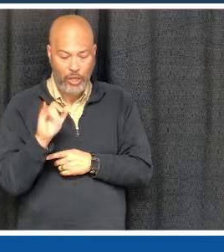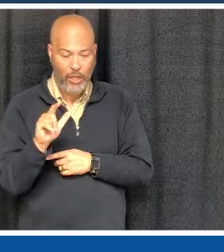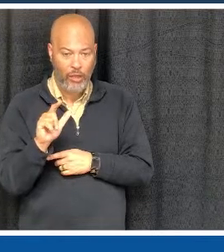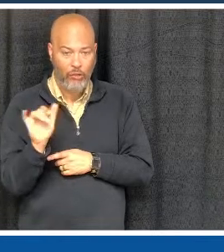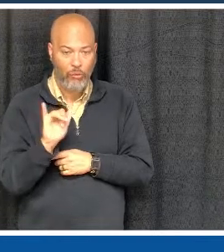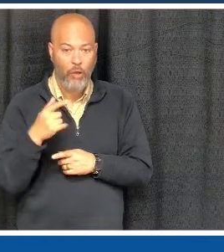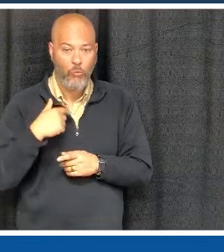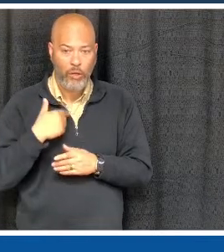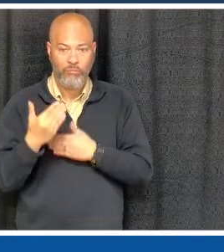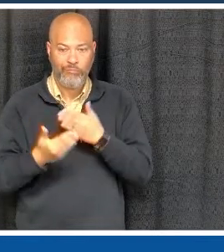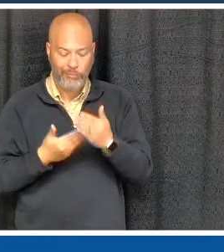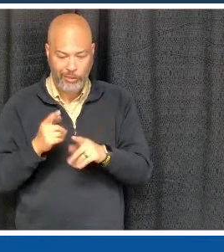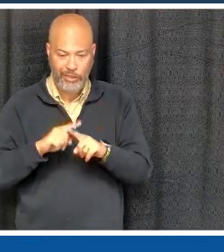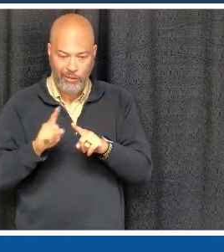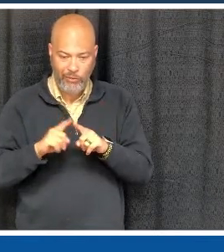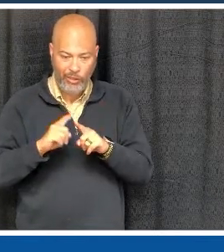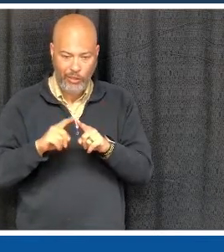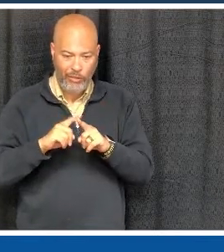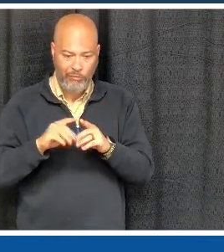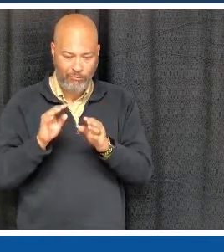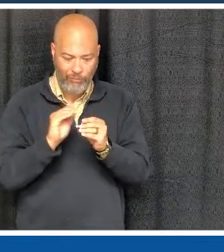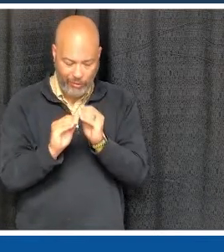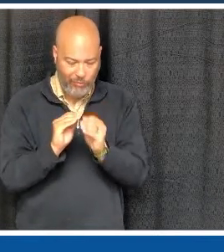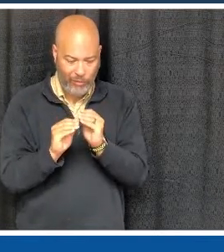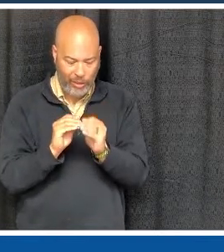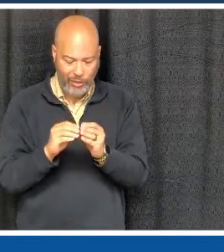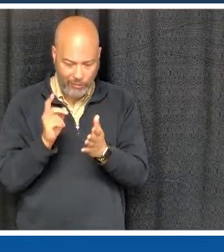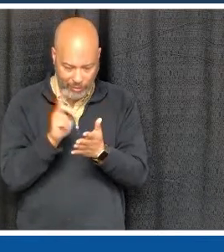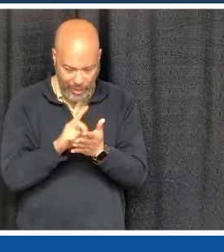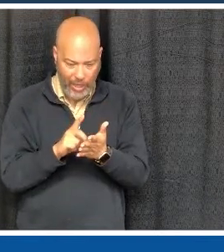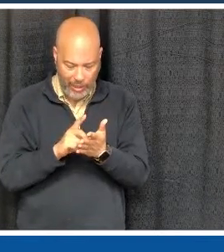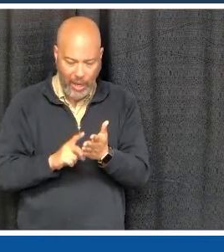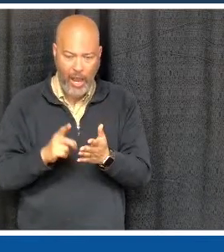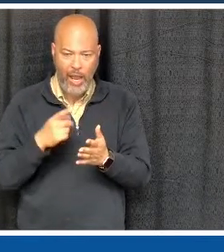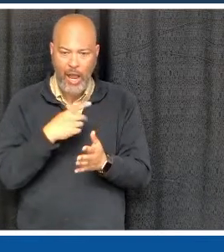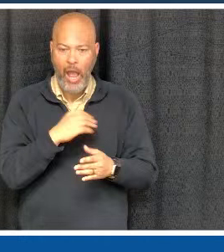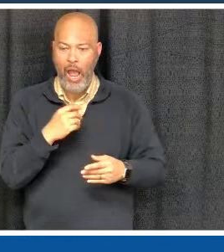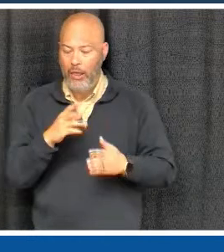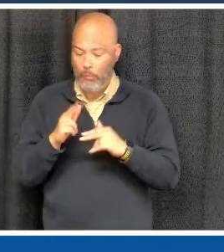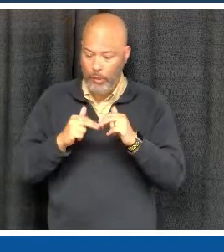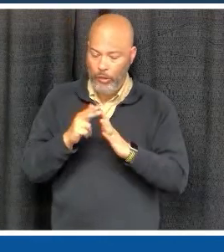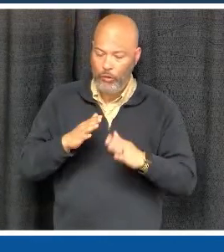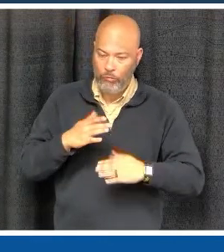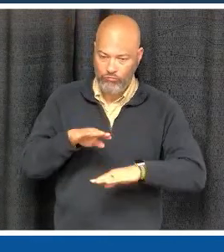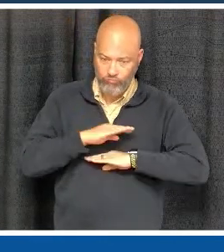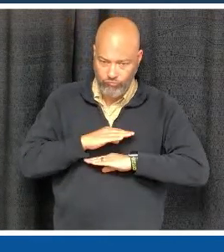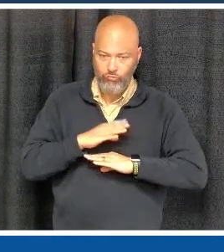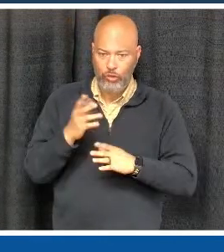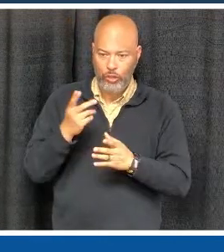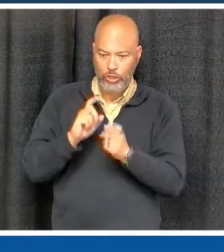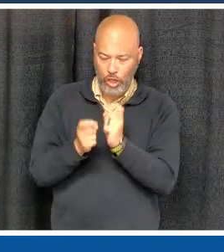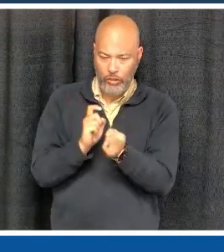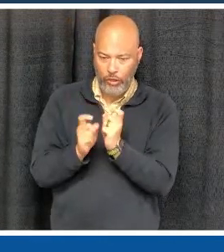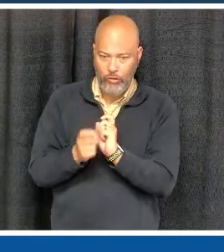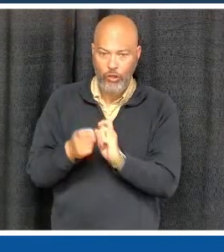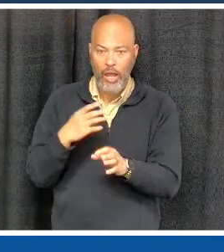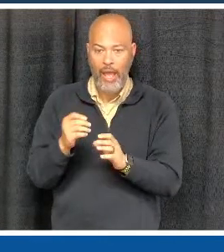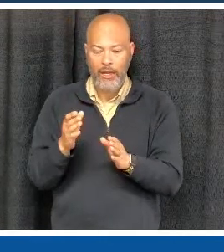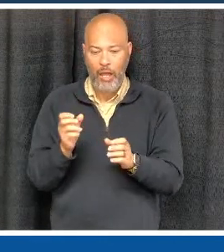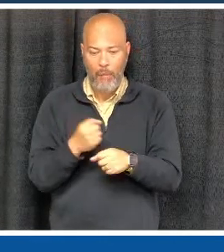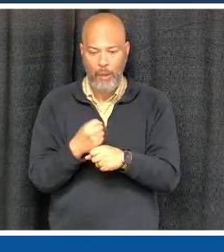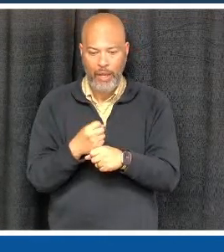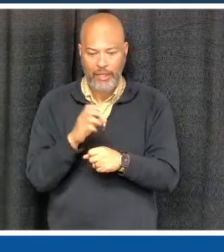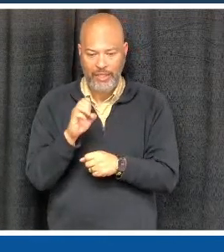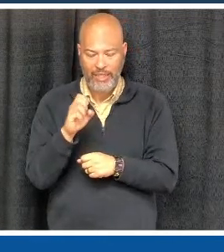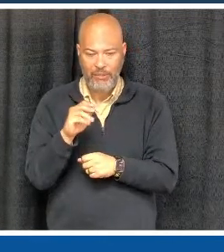gone through several different revisions, and the developer has been very accommodating of all of our requests, including the shifting of the travel easement. So